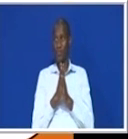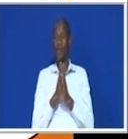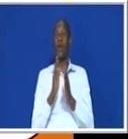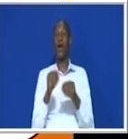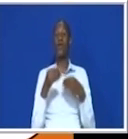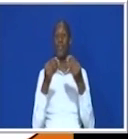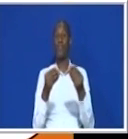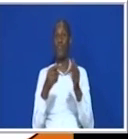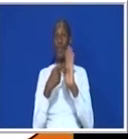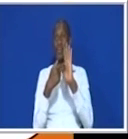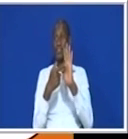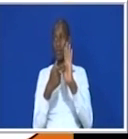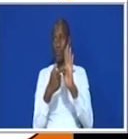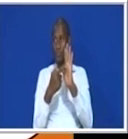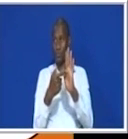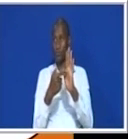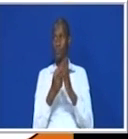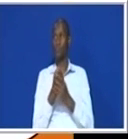will give you an example.